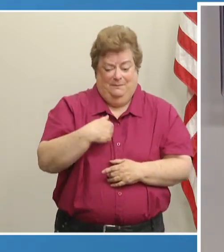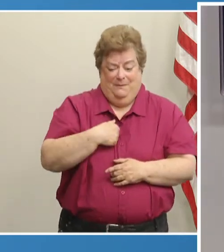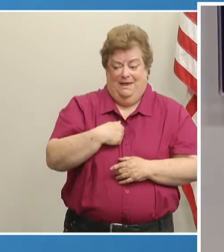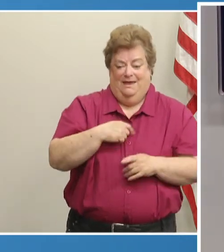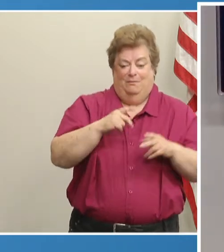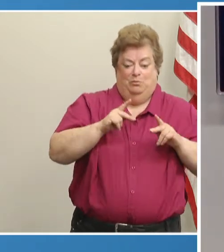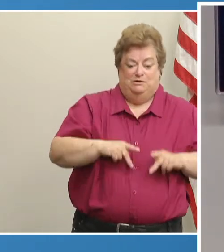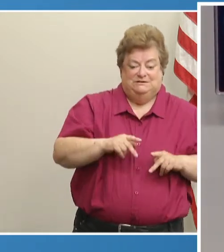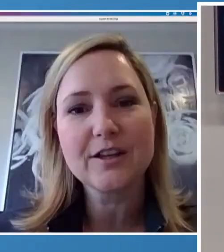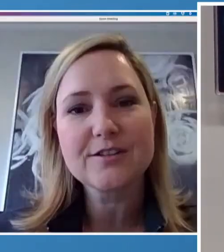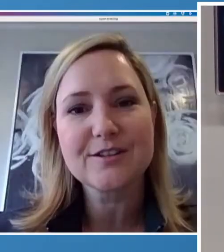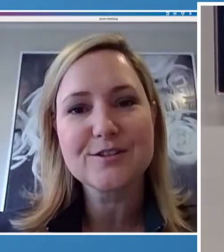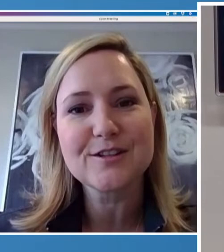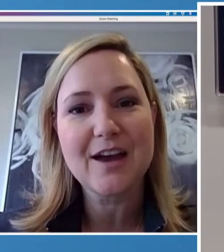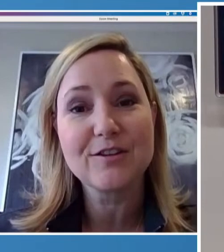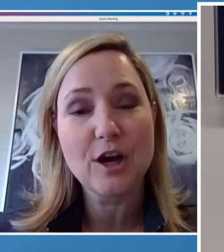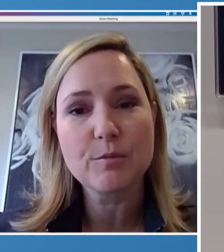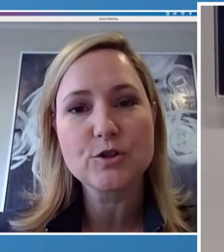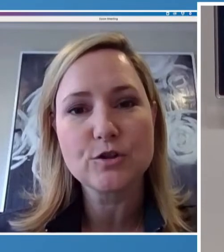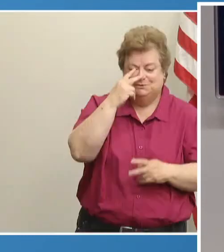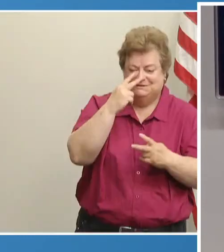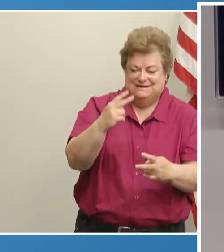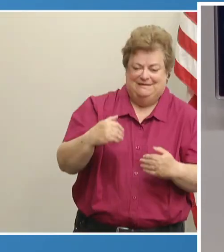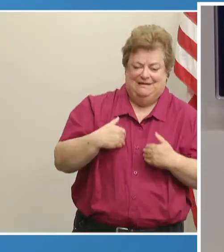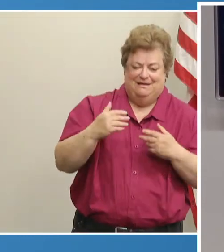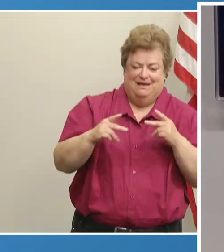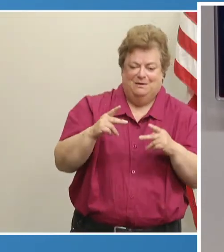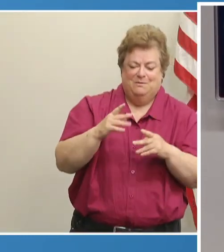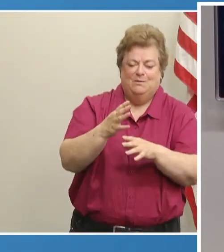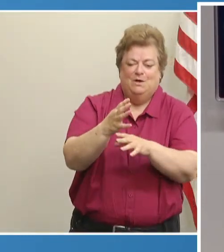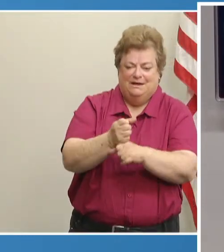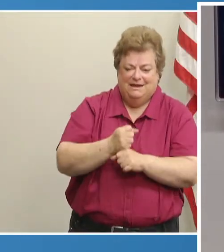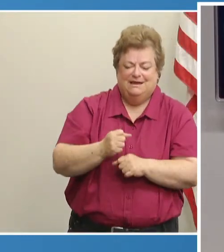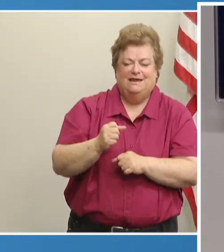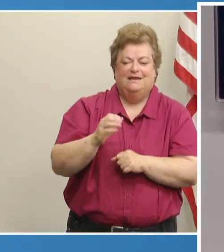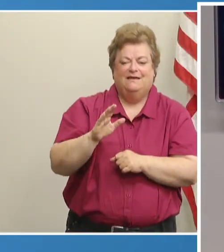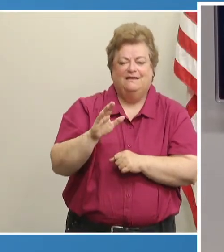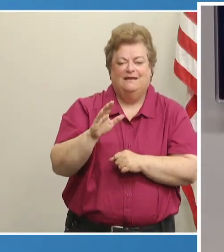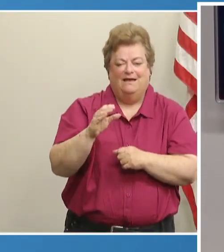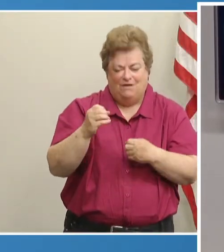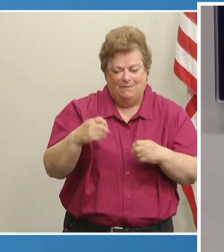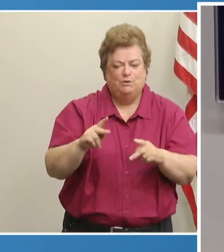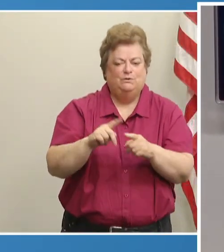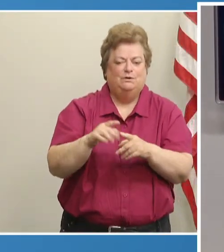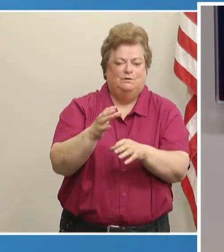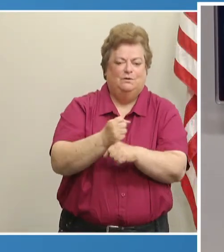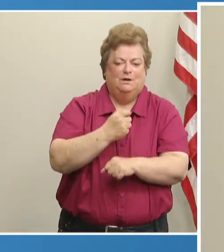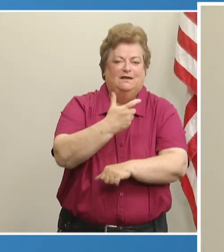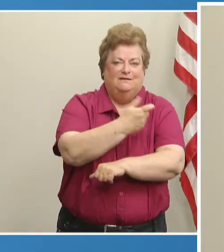to get to see adolescents having the opportunity, older adolescents having the opportunity to be vaccinated.